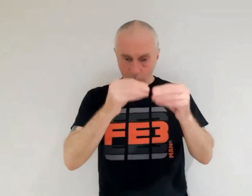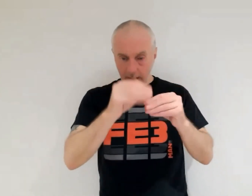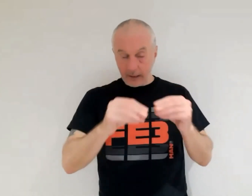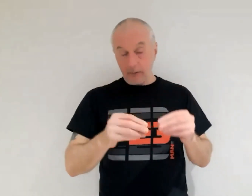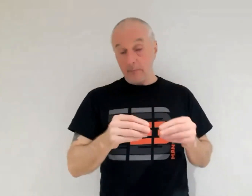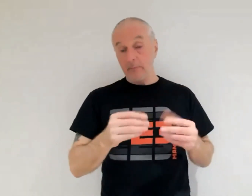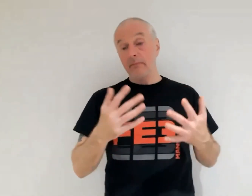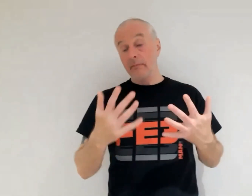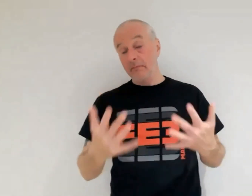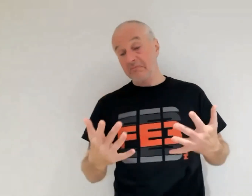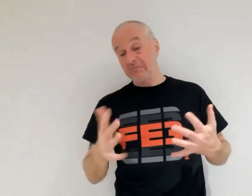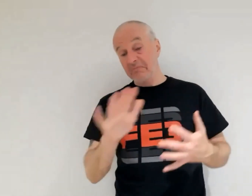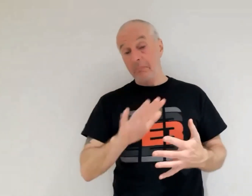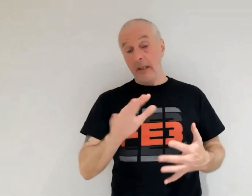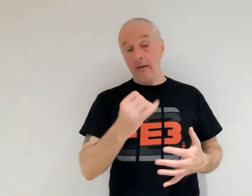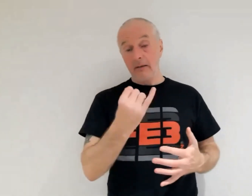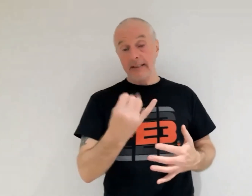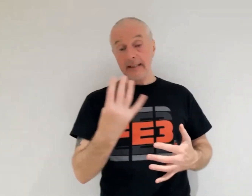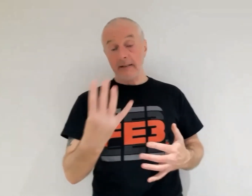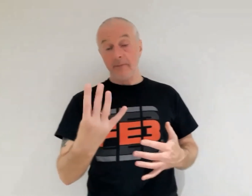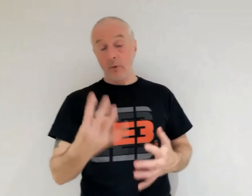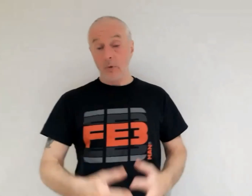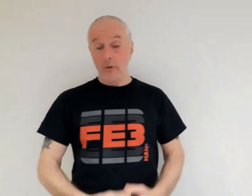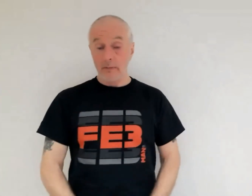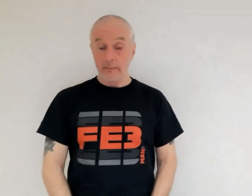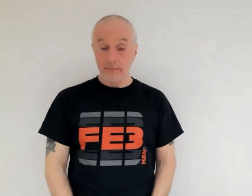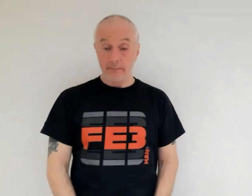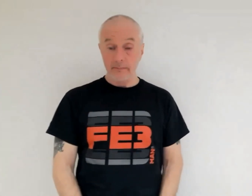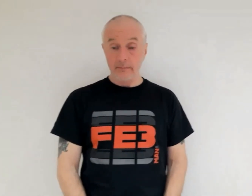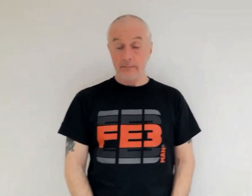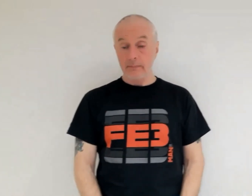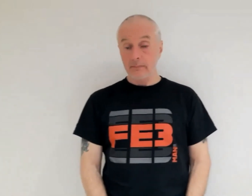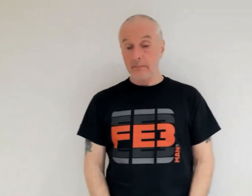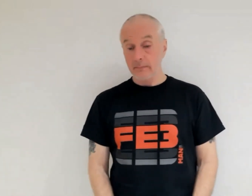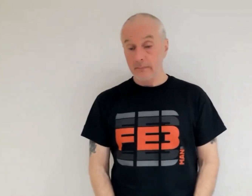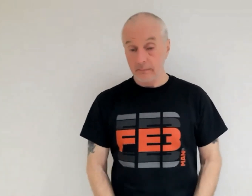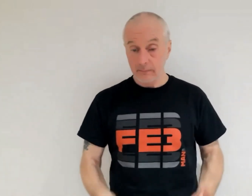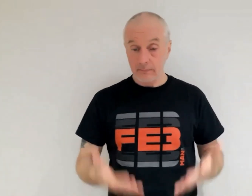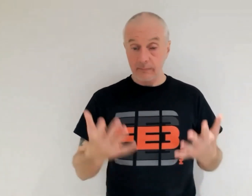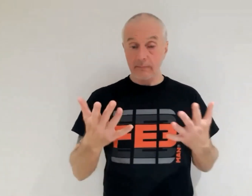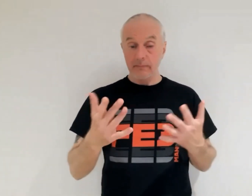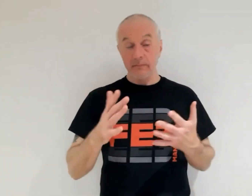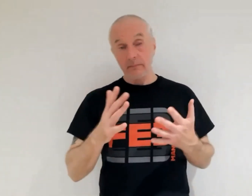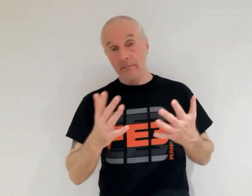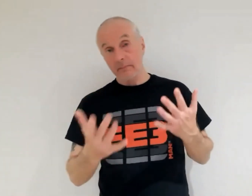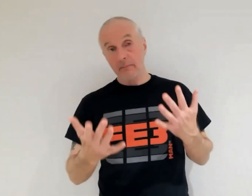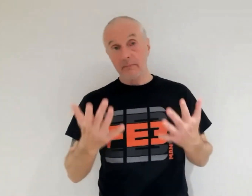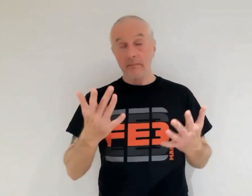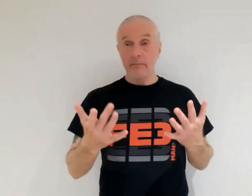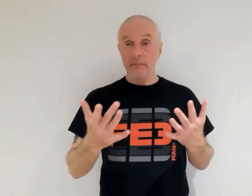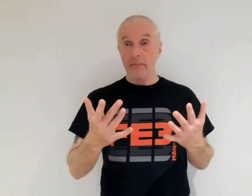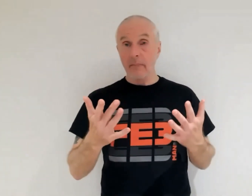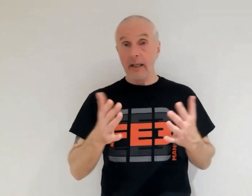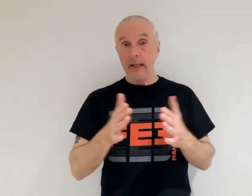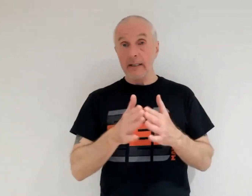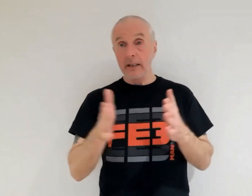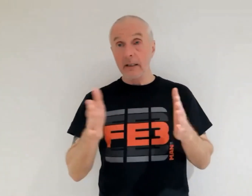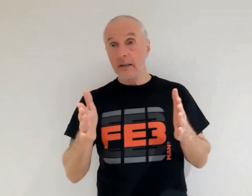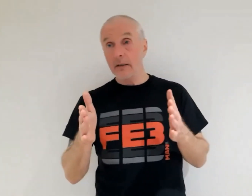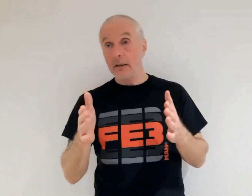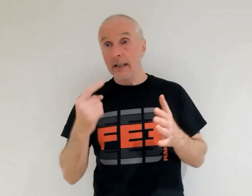figure. But the sort of broader question that he's asking is it more easy to